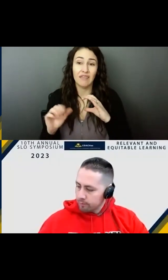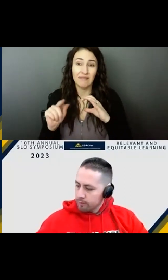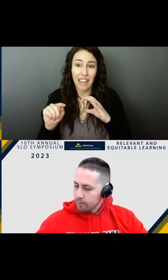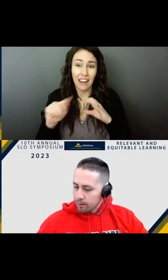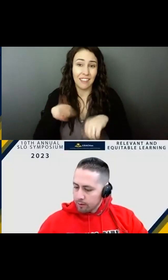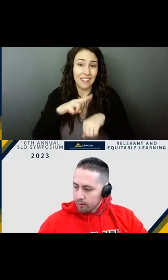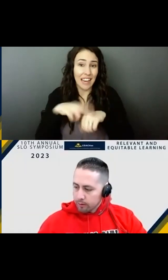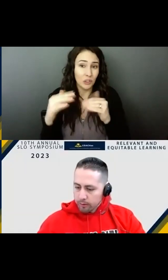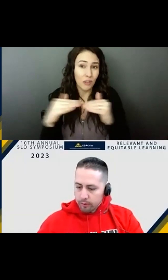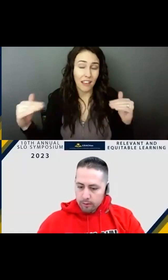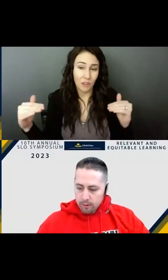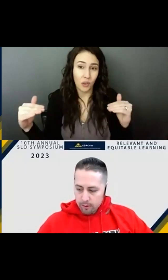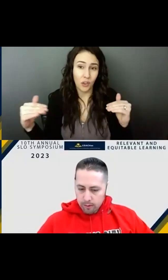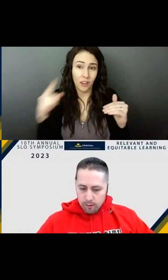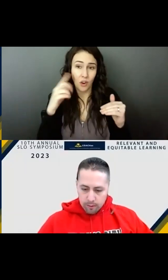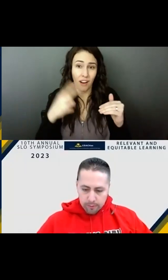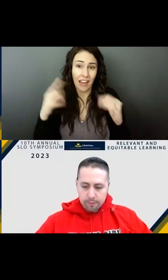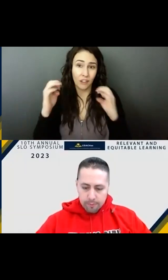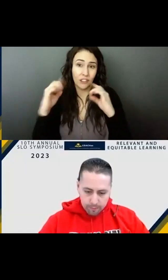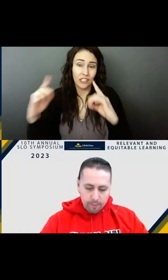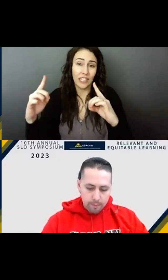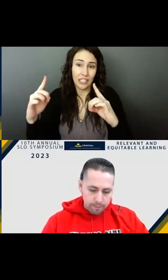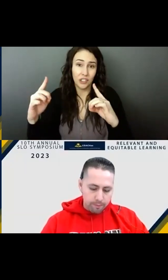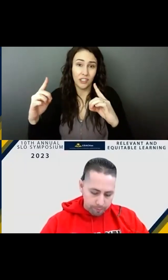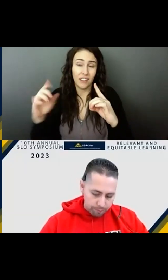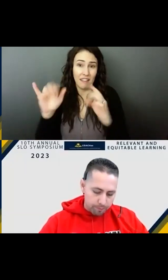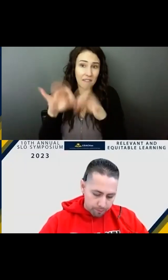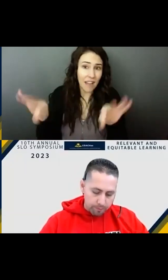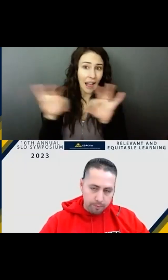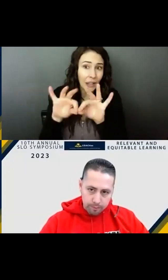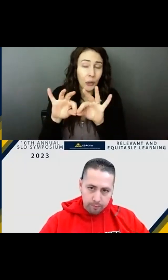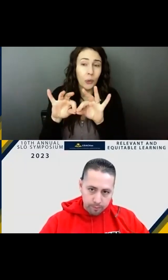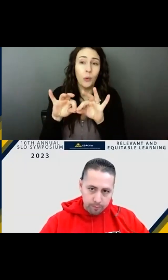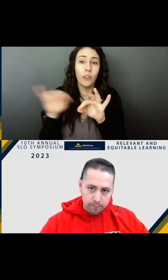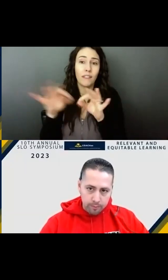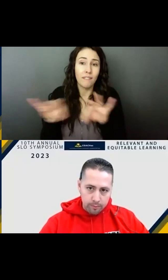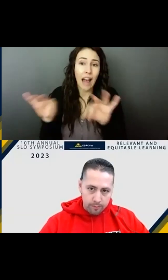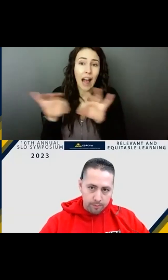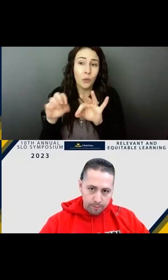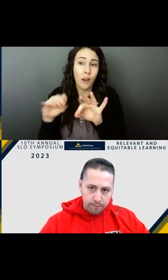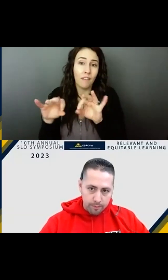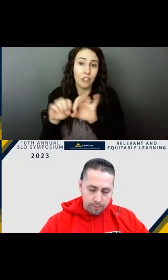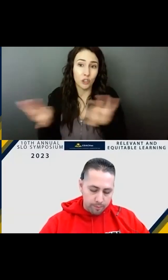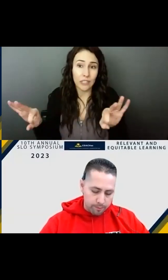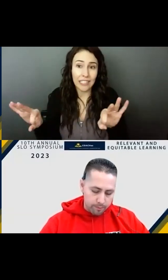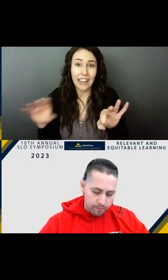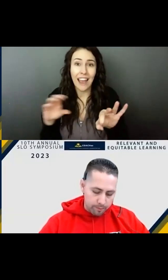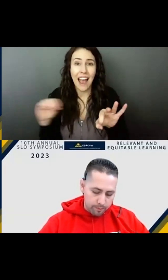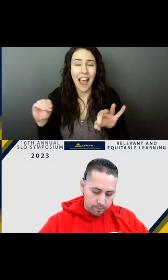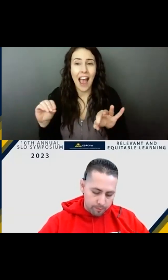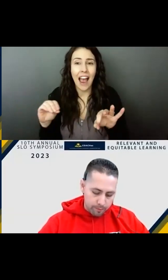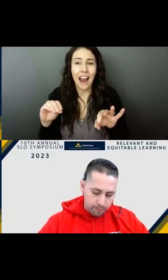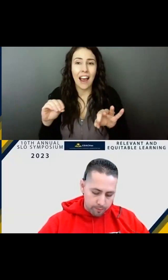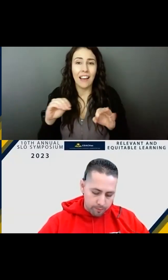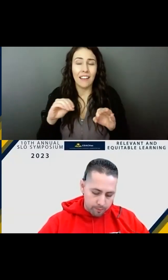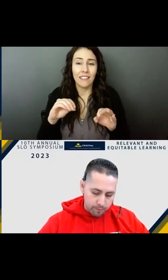education about the value of higher education, the value of a degree, and the fact that people don't see it.